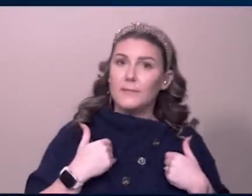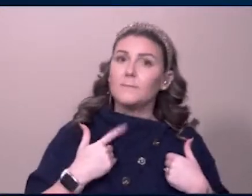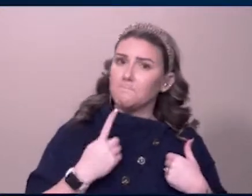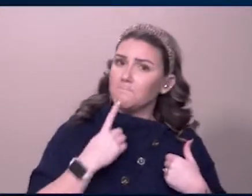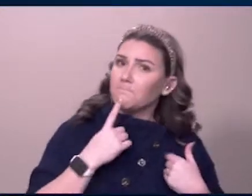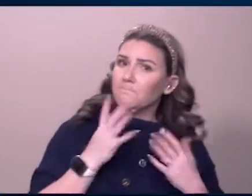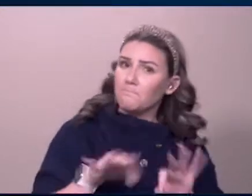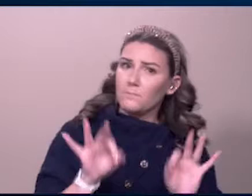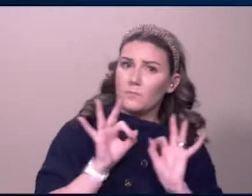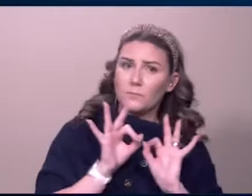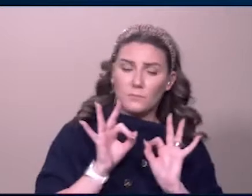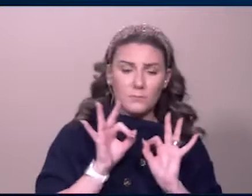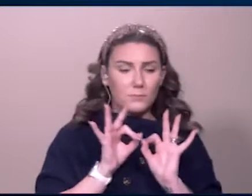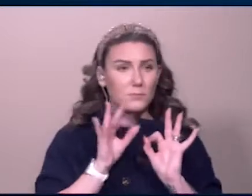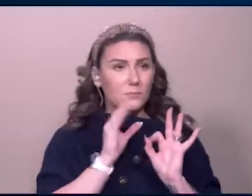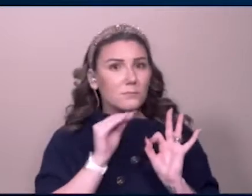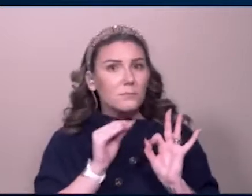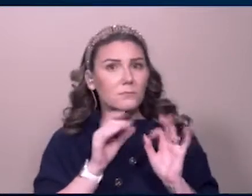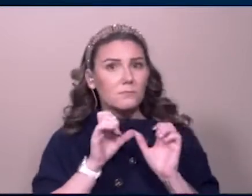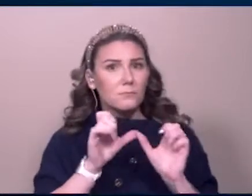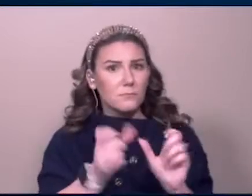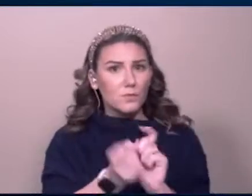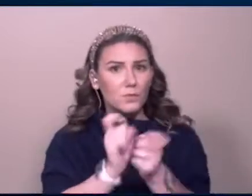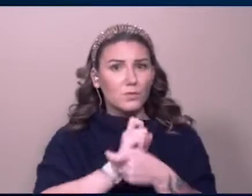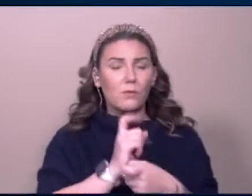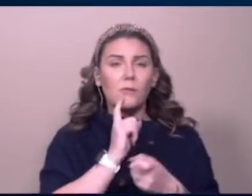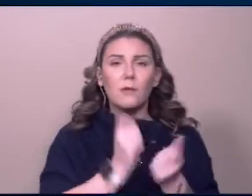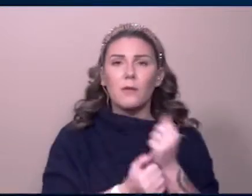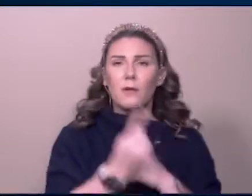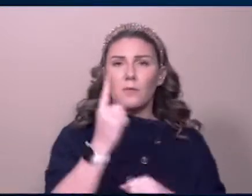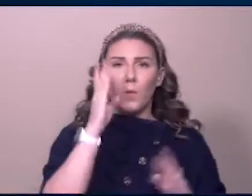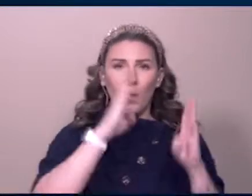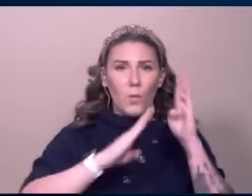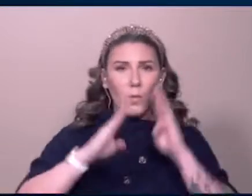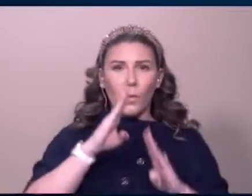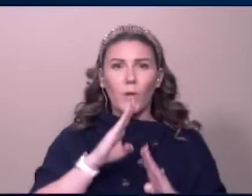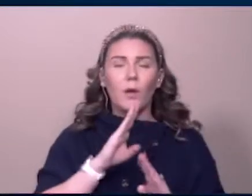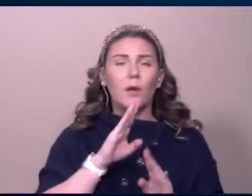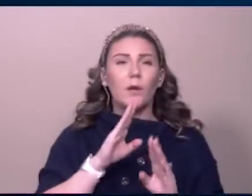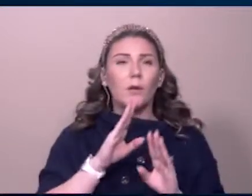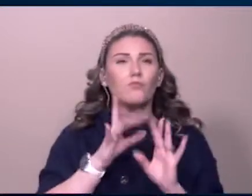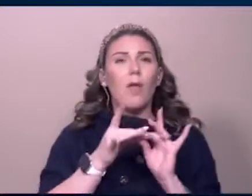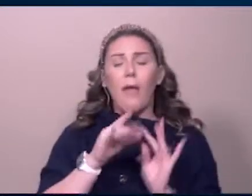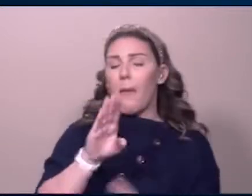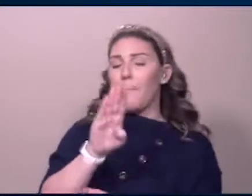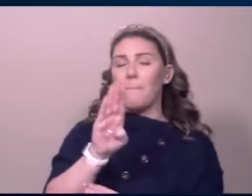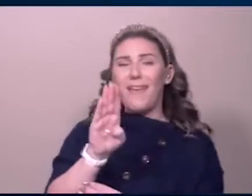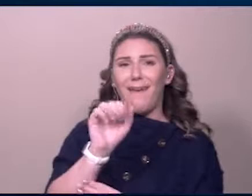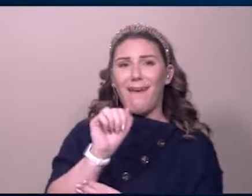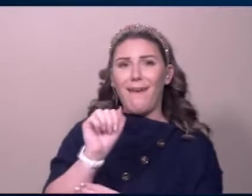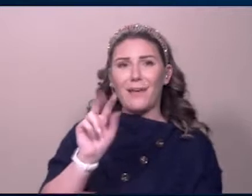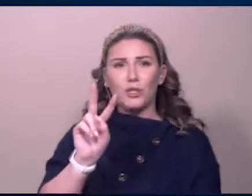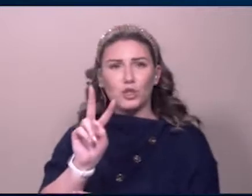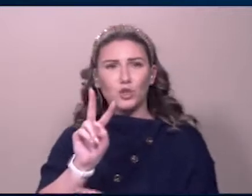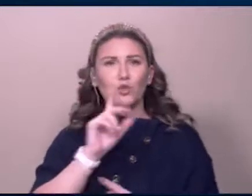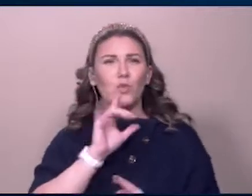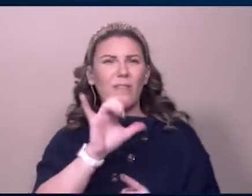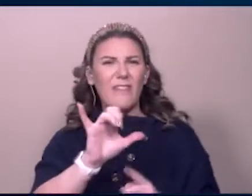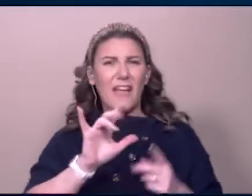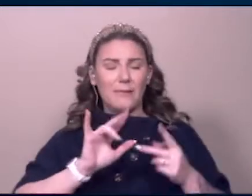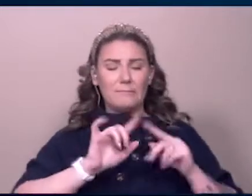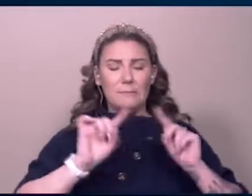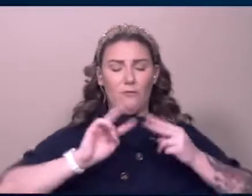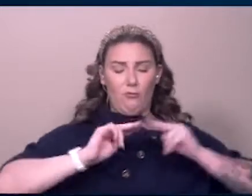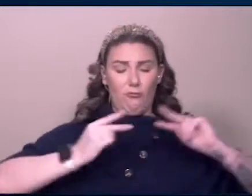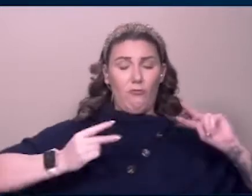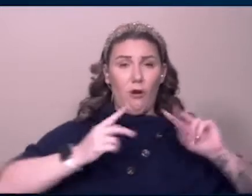it is a lasting change. I think everybody's been a little bit worried about BA2, the subvariant of Omicron, and what that might mean. Currently,